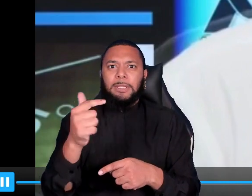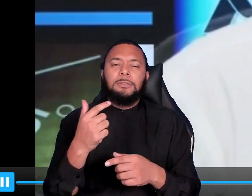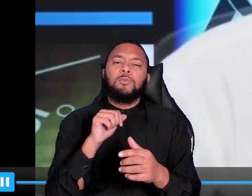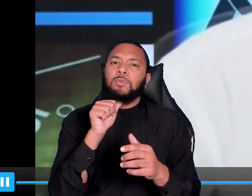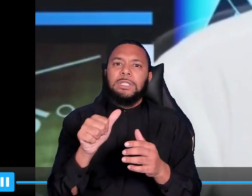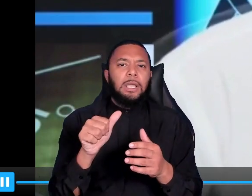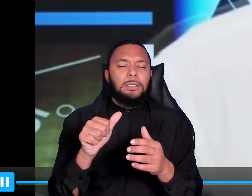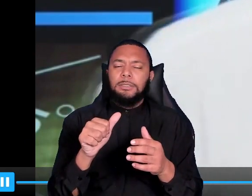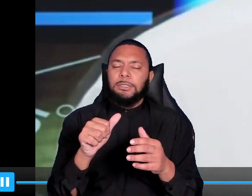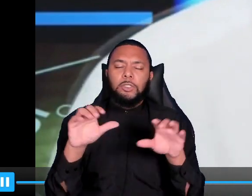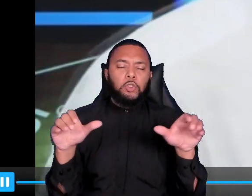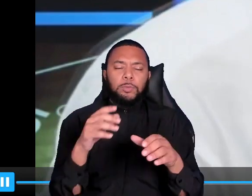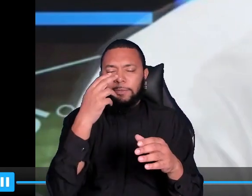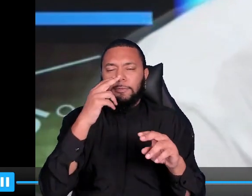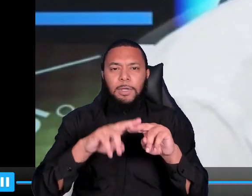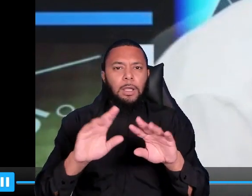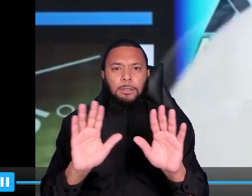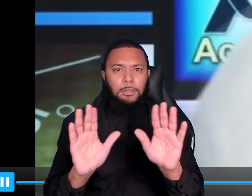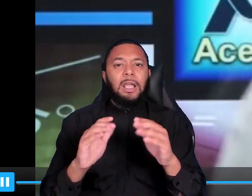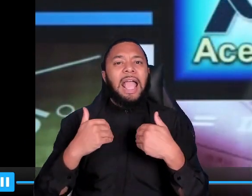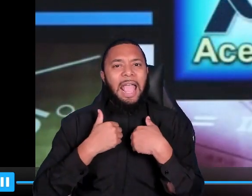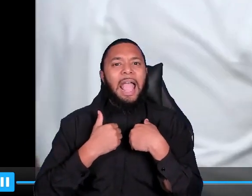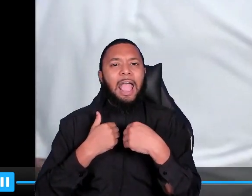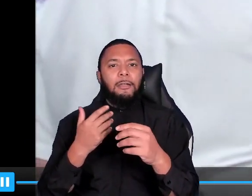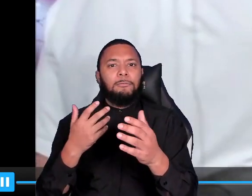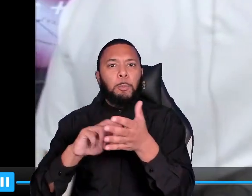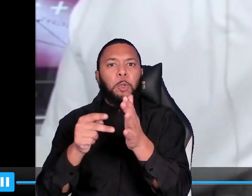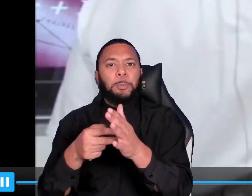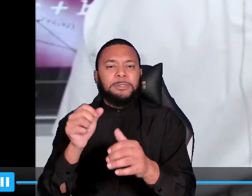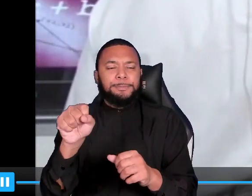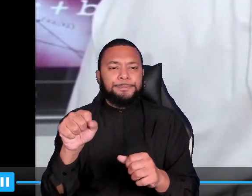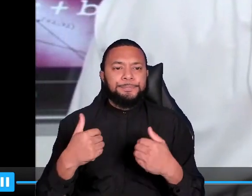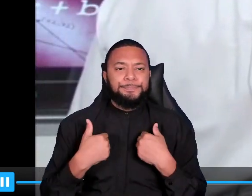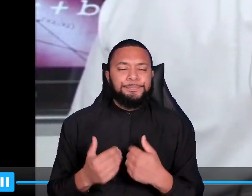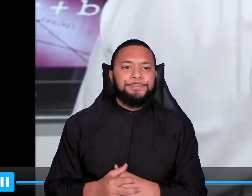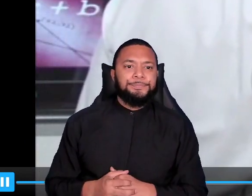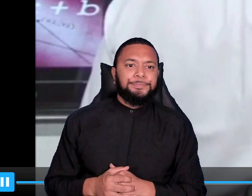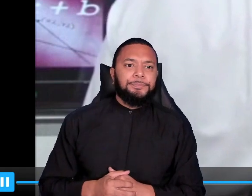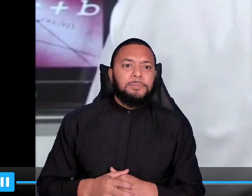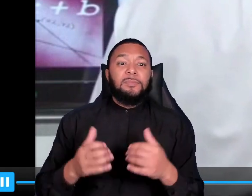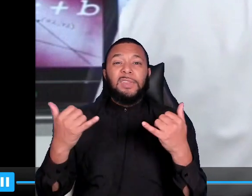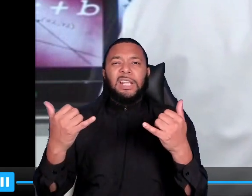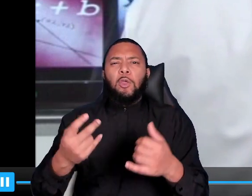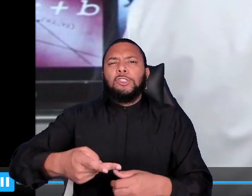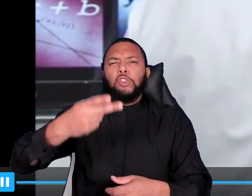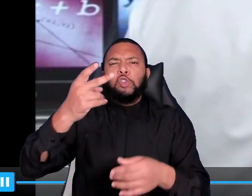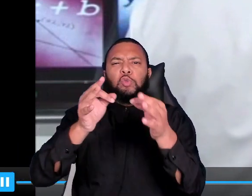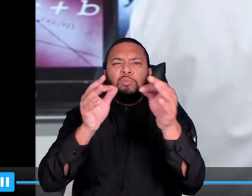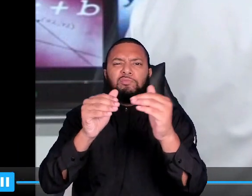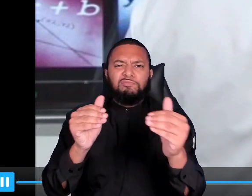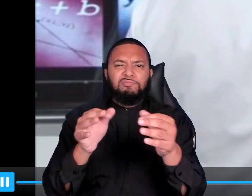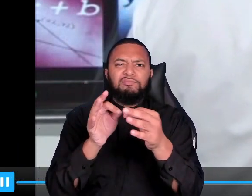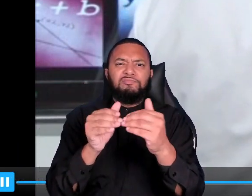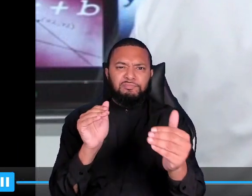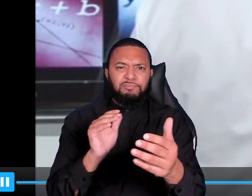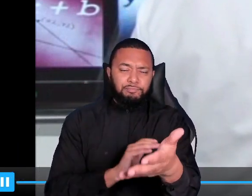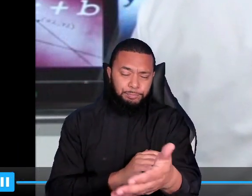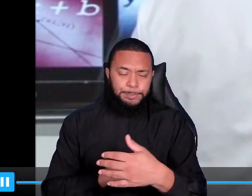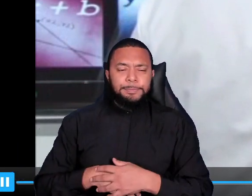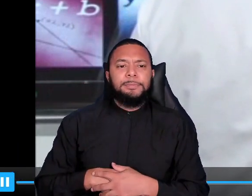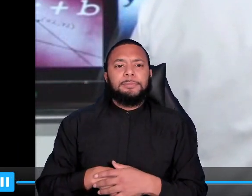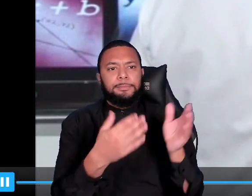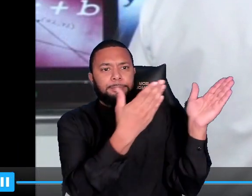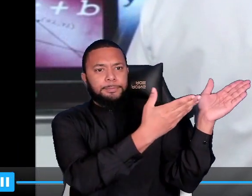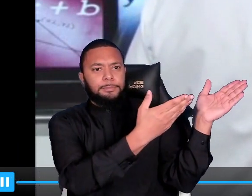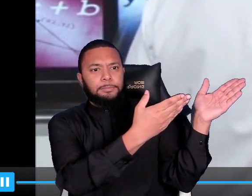okay? Let's just do two inequalities this time. Let's say that the first one says y